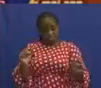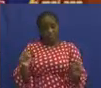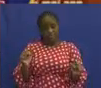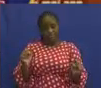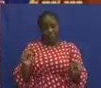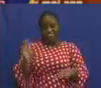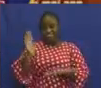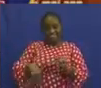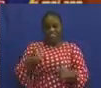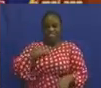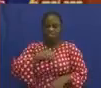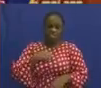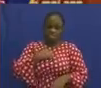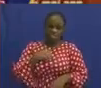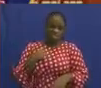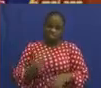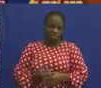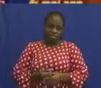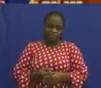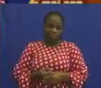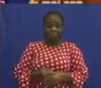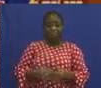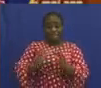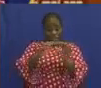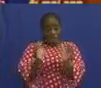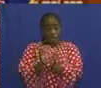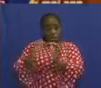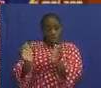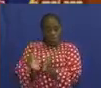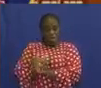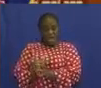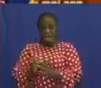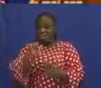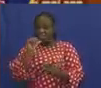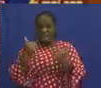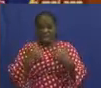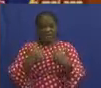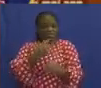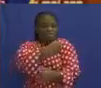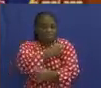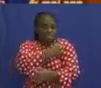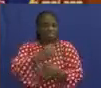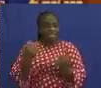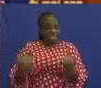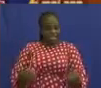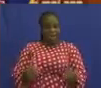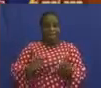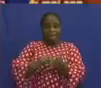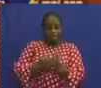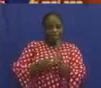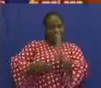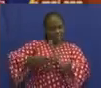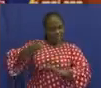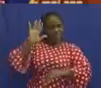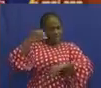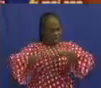sorry. The global shortage of vaccines means that we must develop our capacity